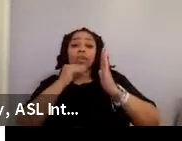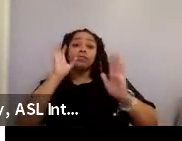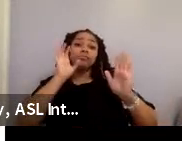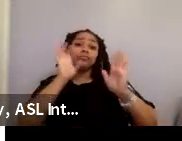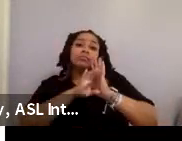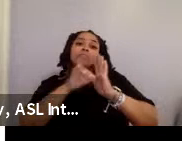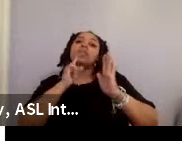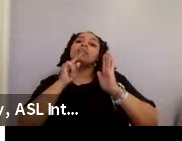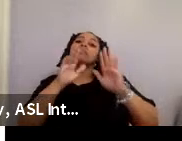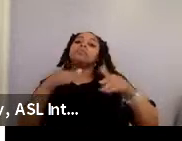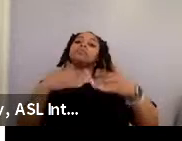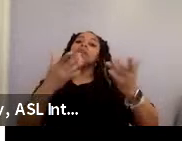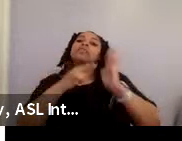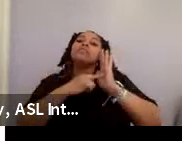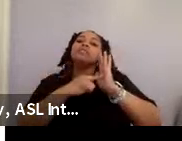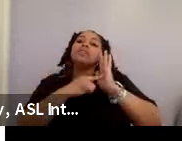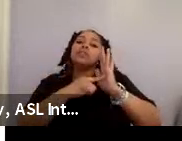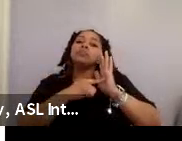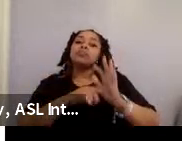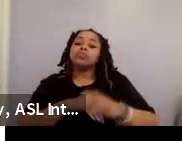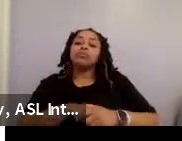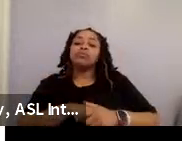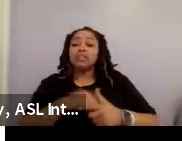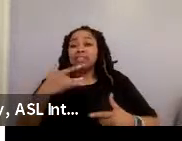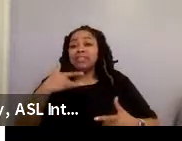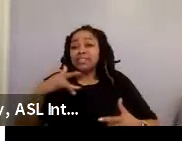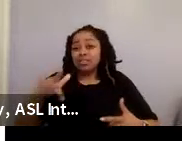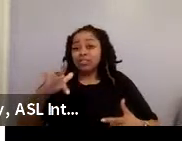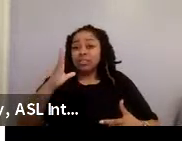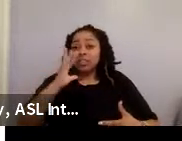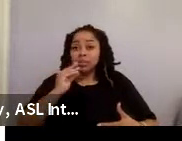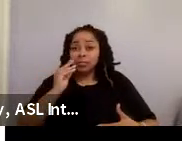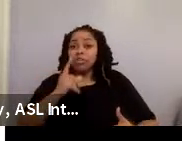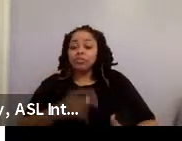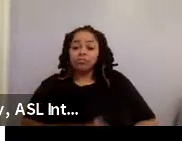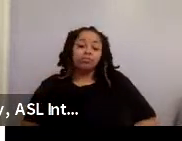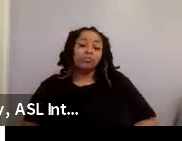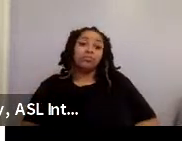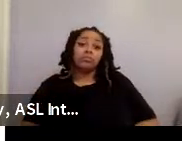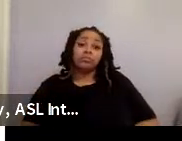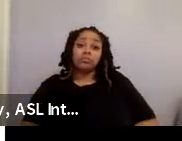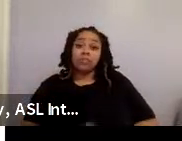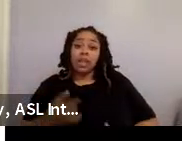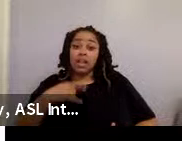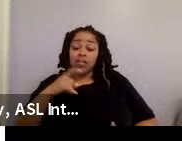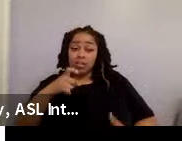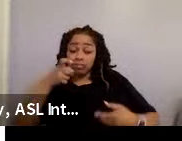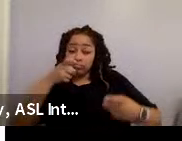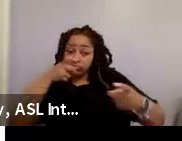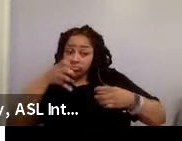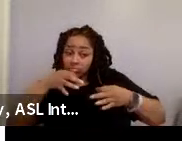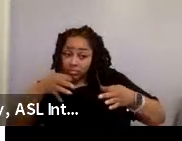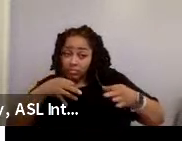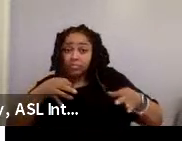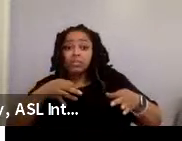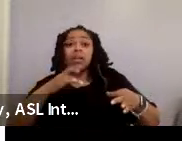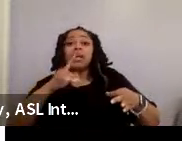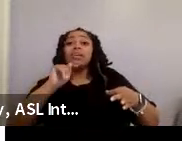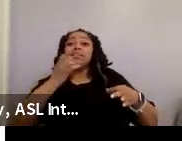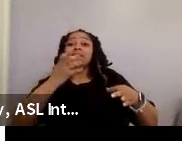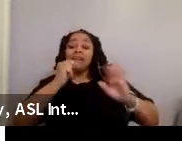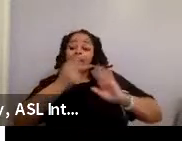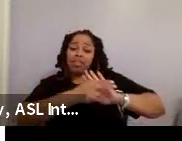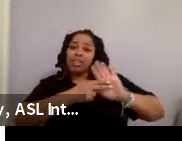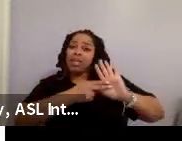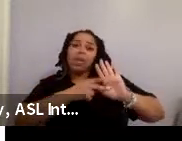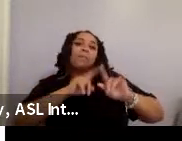providing sensory experience. So if there's, you need the descriptive identification, the text label,